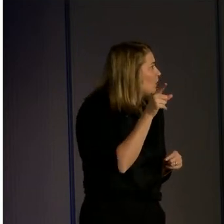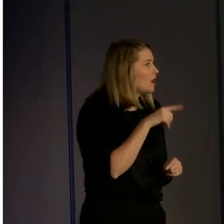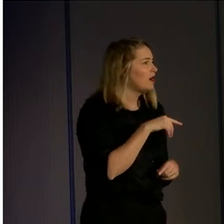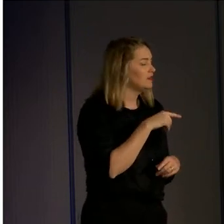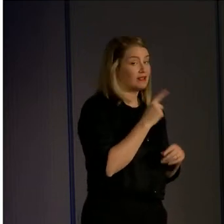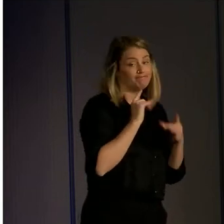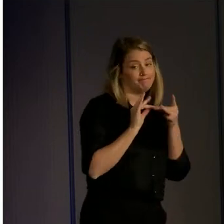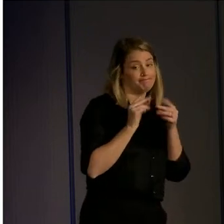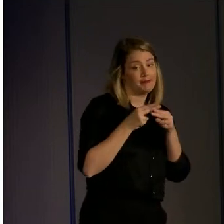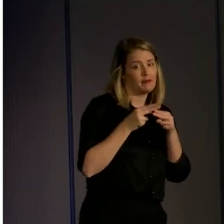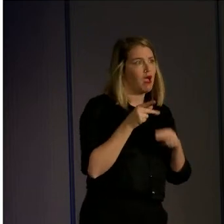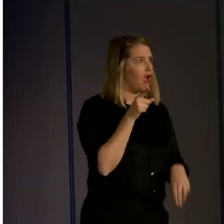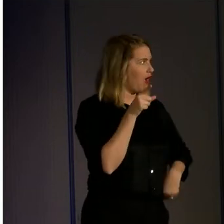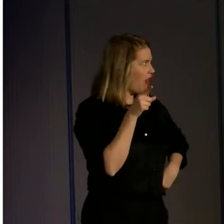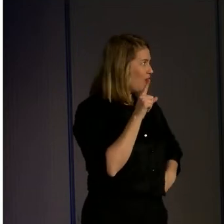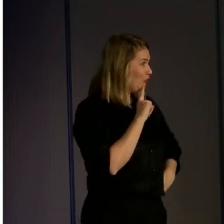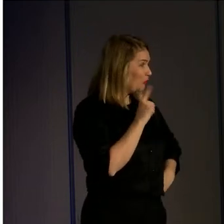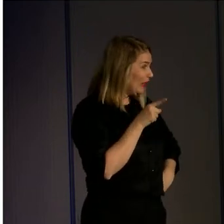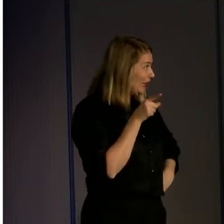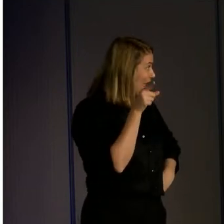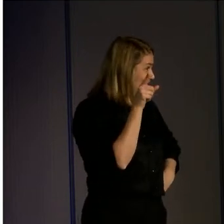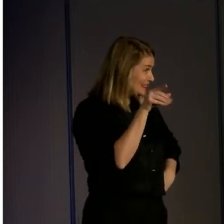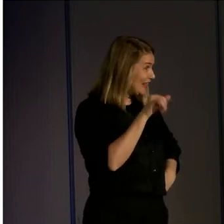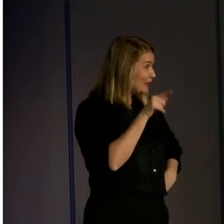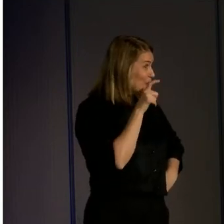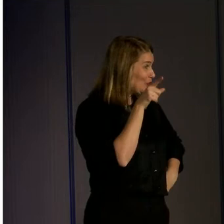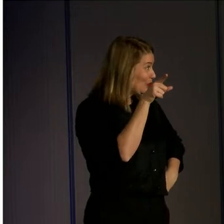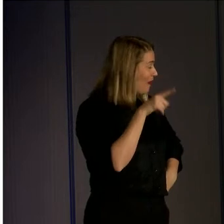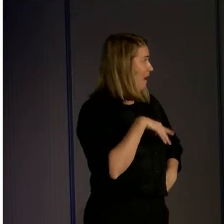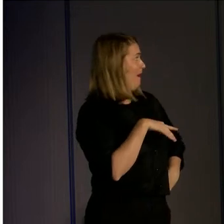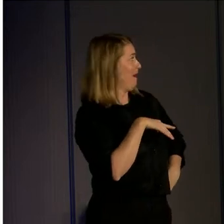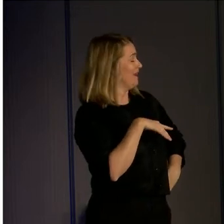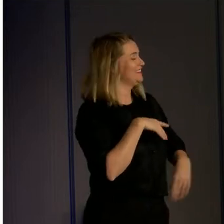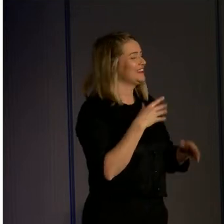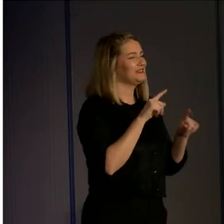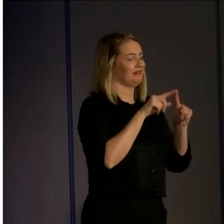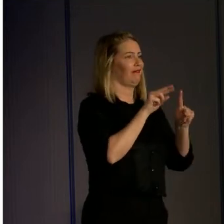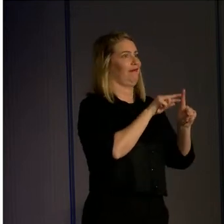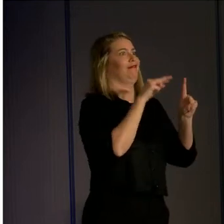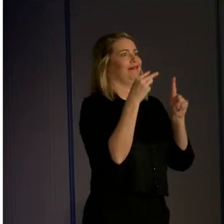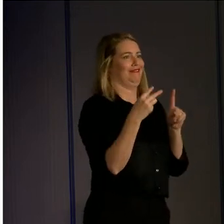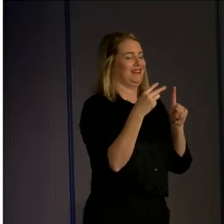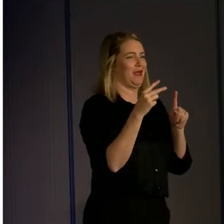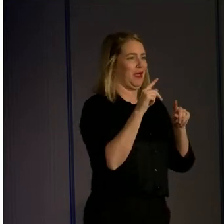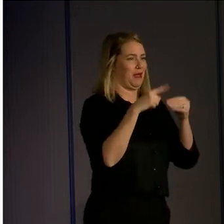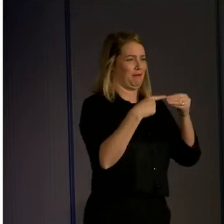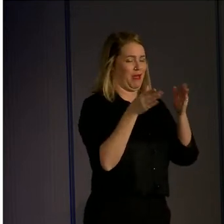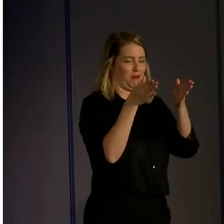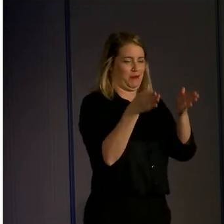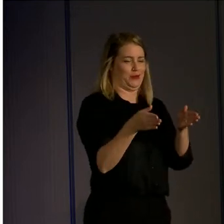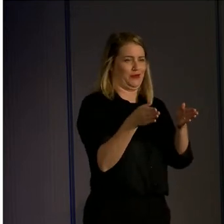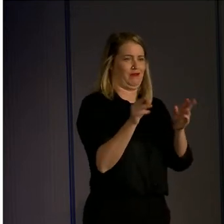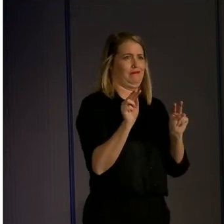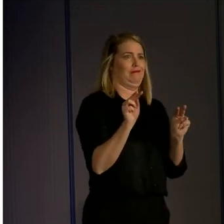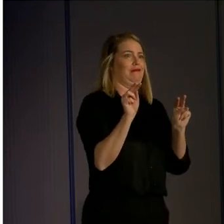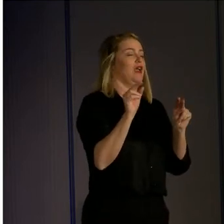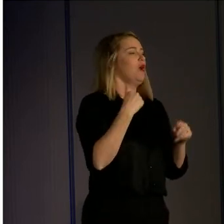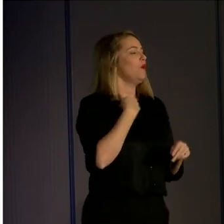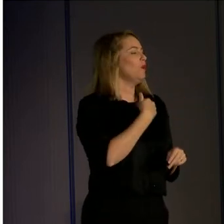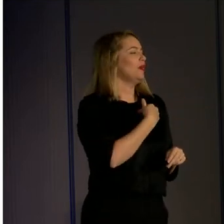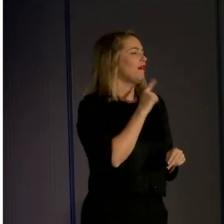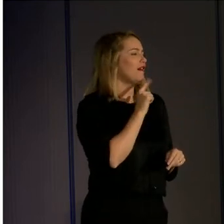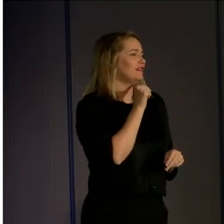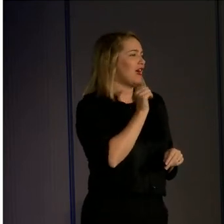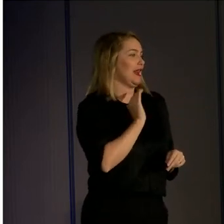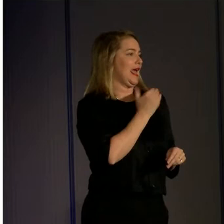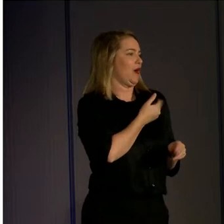like, really? They were singing up a song, and it just gives you this all different perspective on people, because we're not our career, we're not our